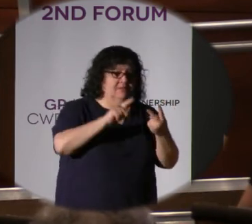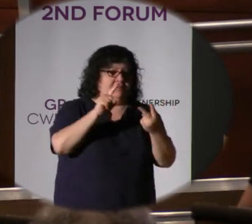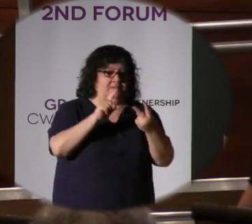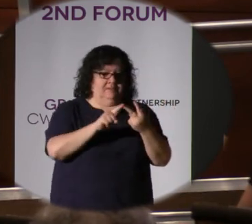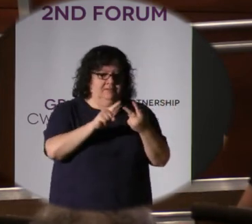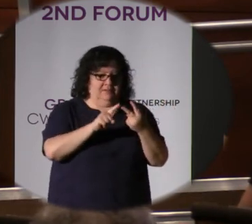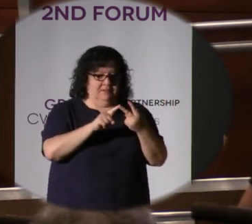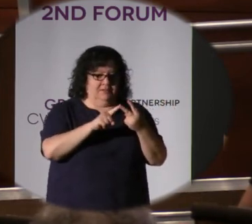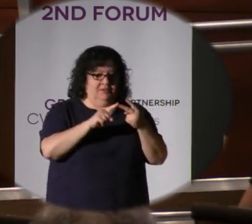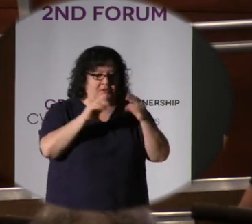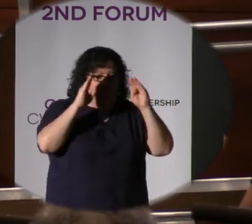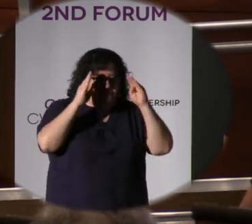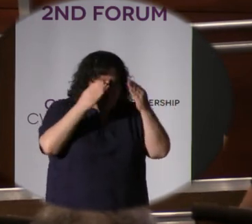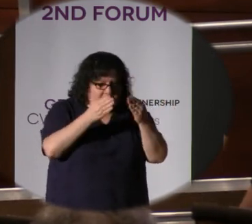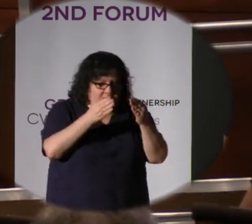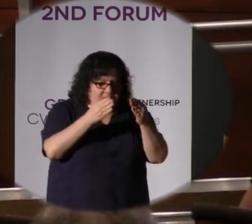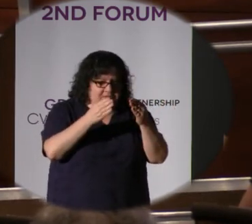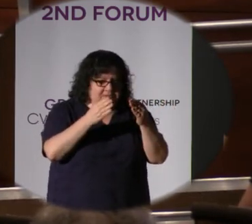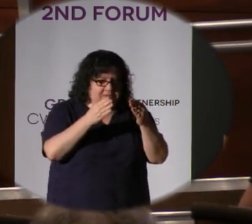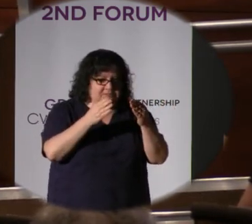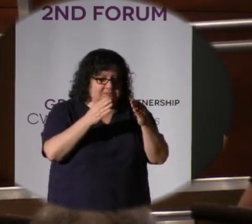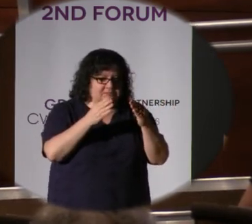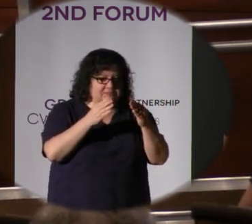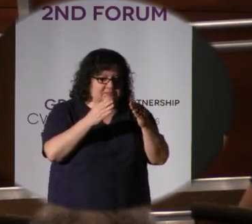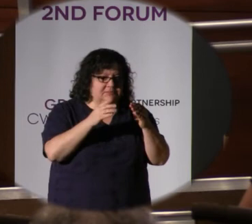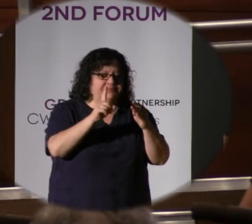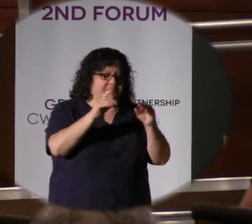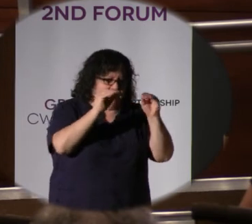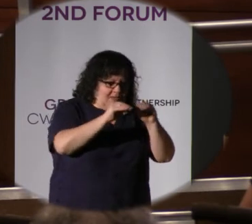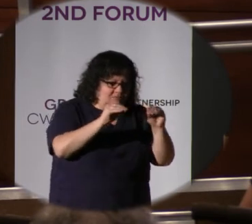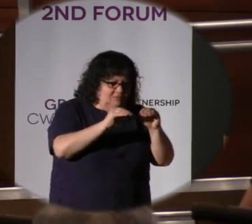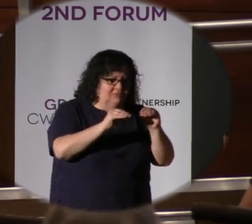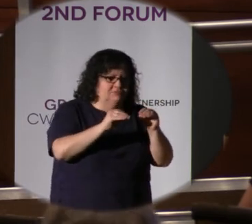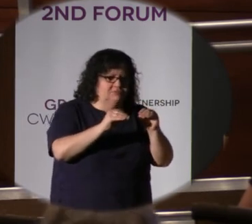education, accessibility, we have,